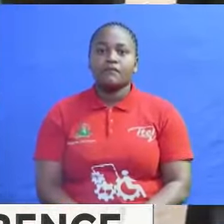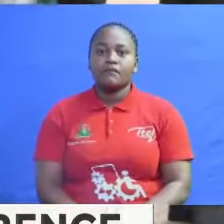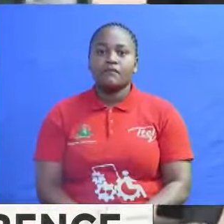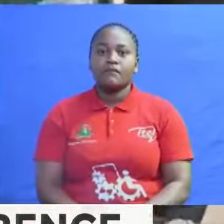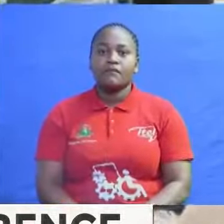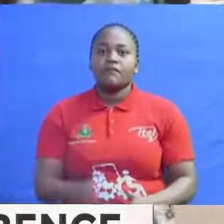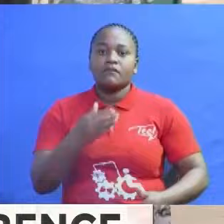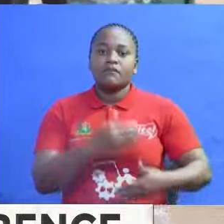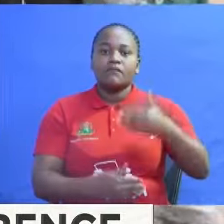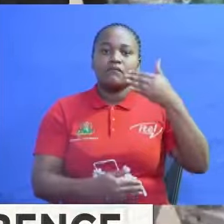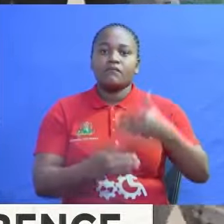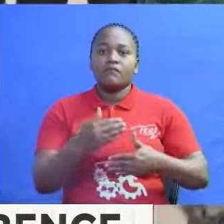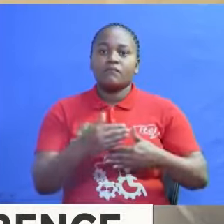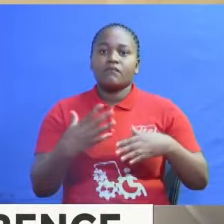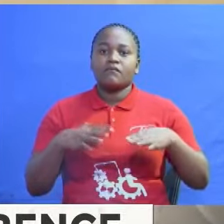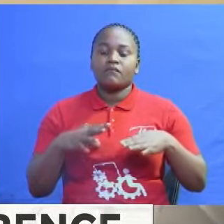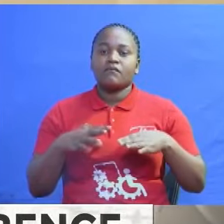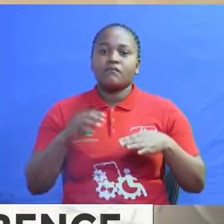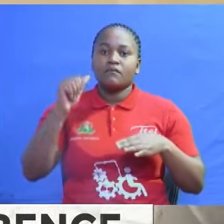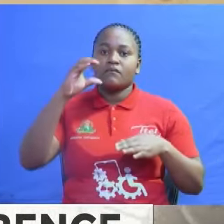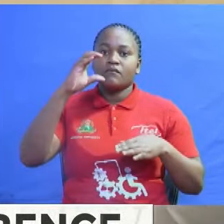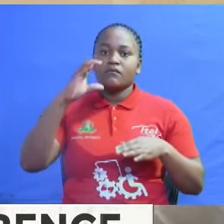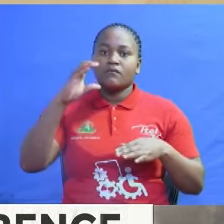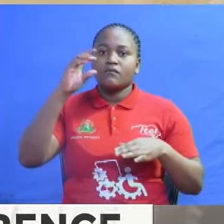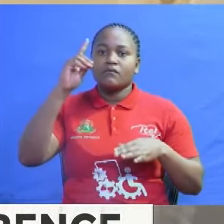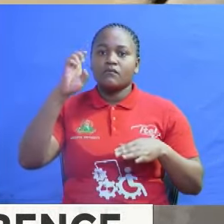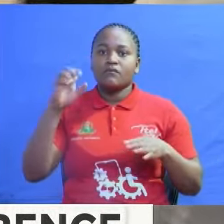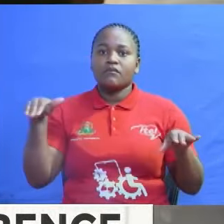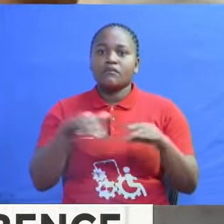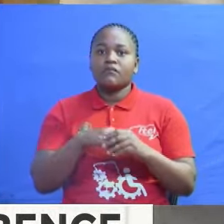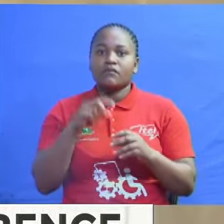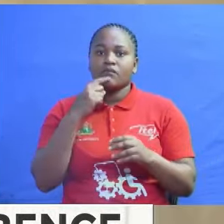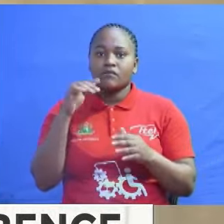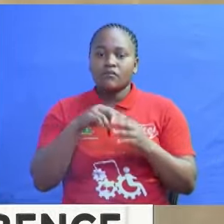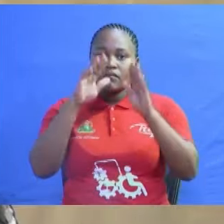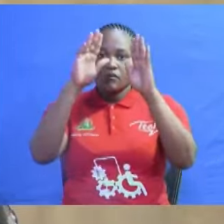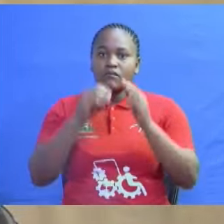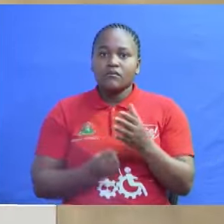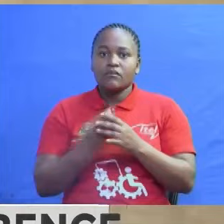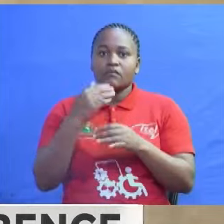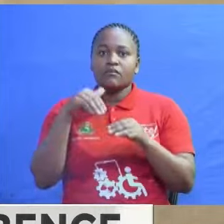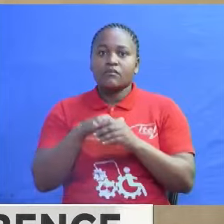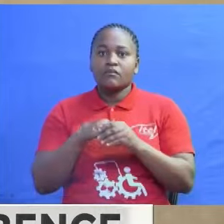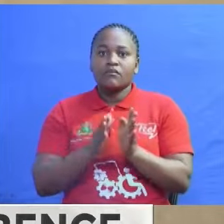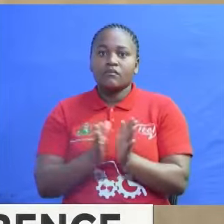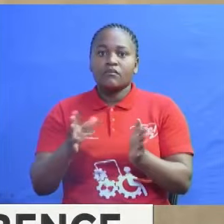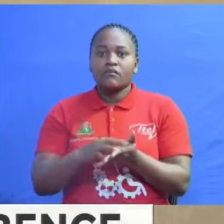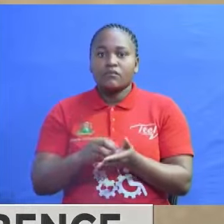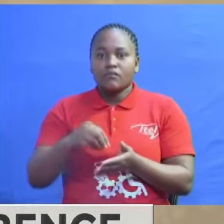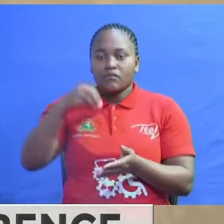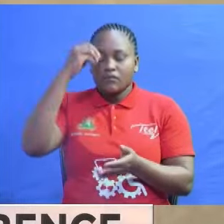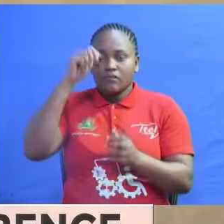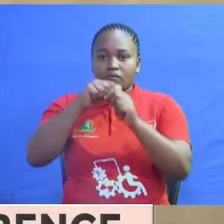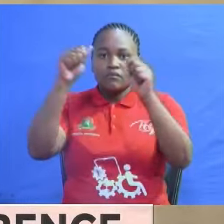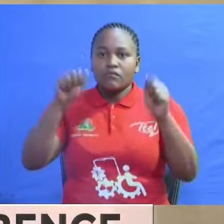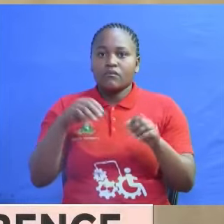The university heads and ACDE members took note of significant growth in regard to open learning systems